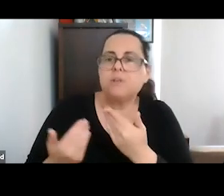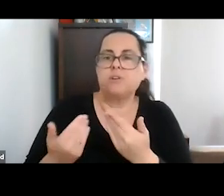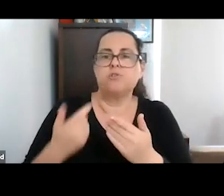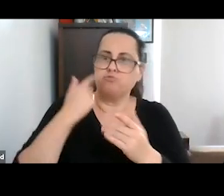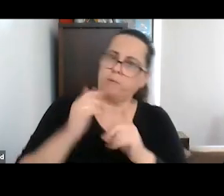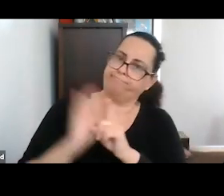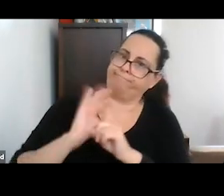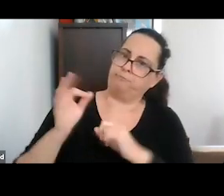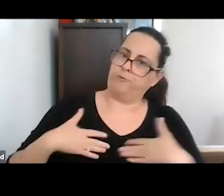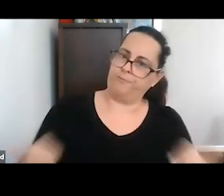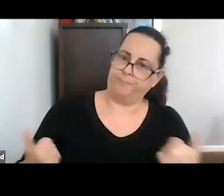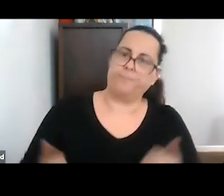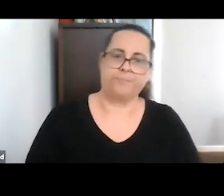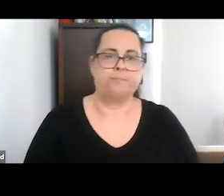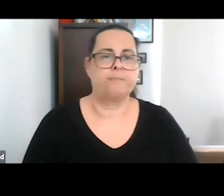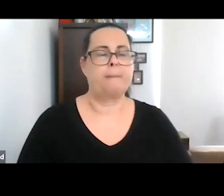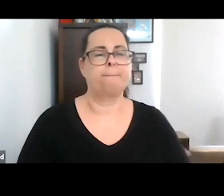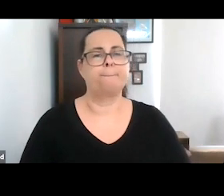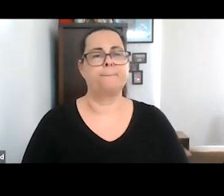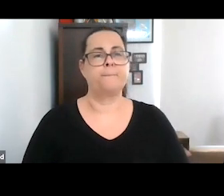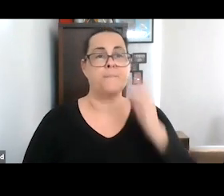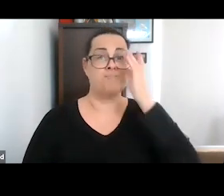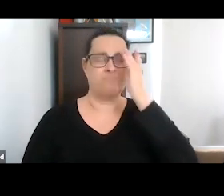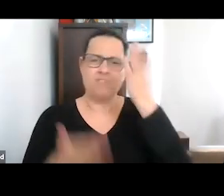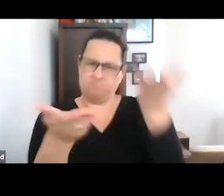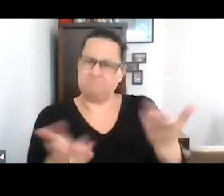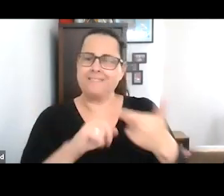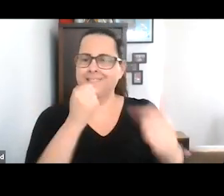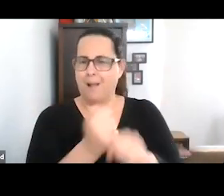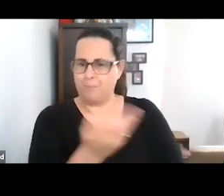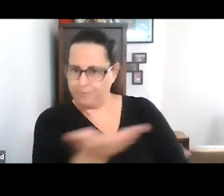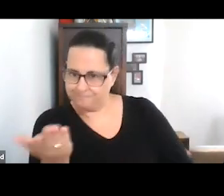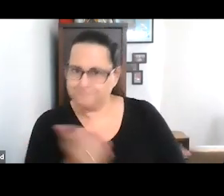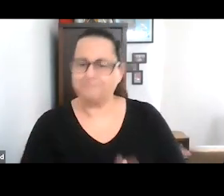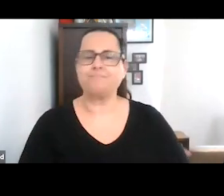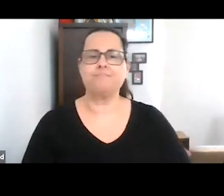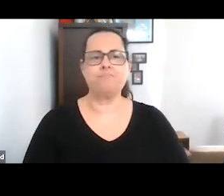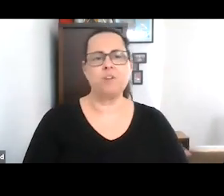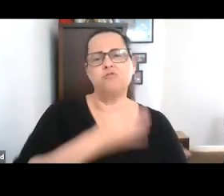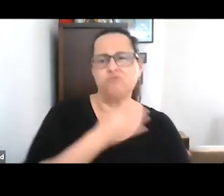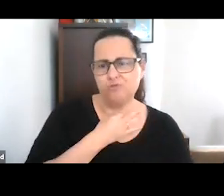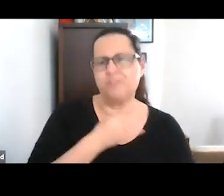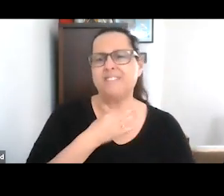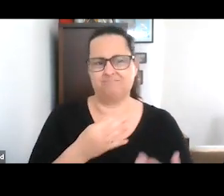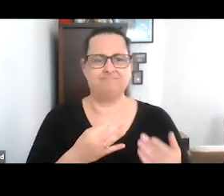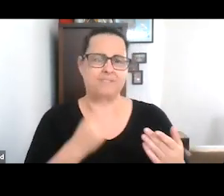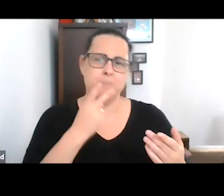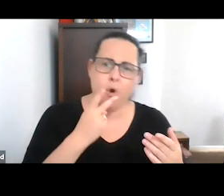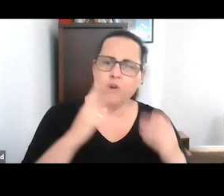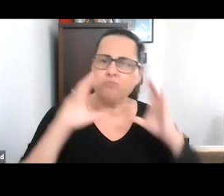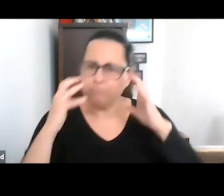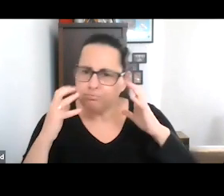care. So this across the screen is just a couple of examples of a couple of the risk factors, and which I have sort